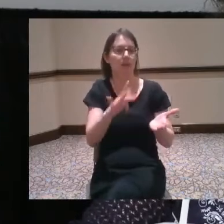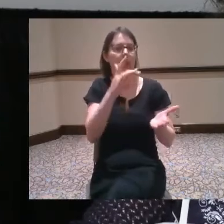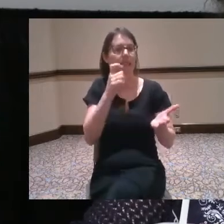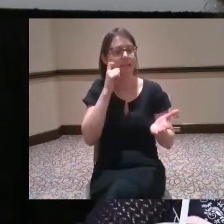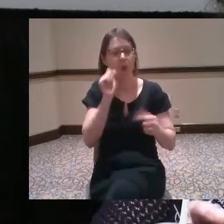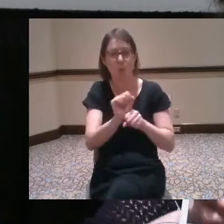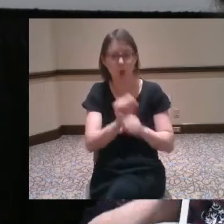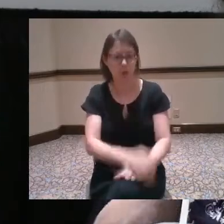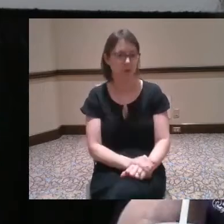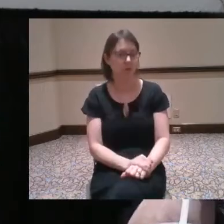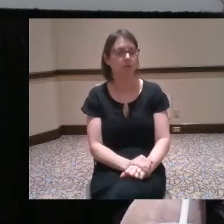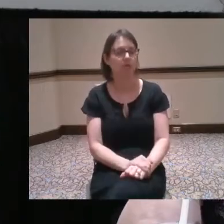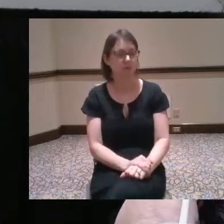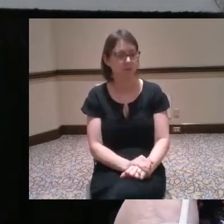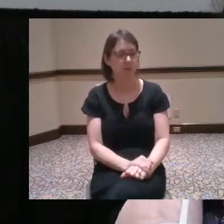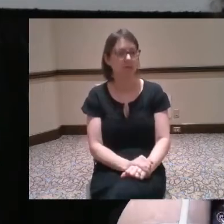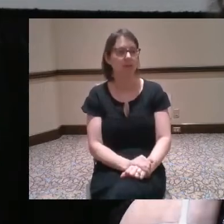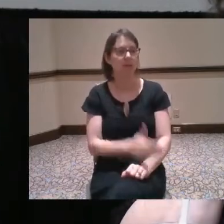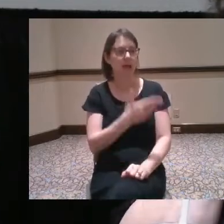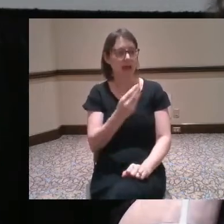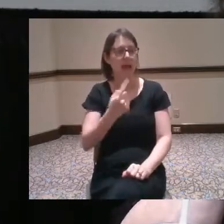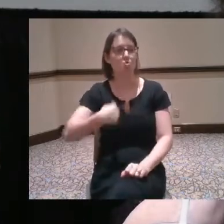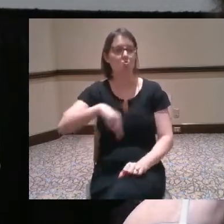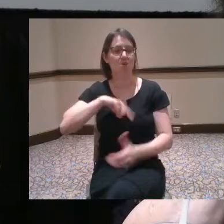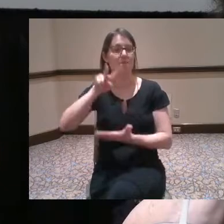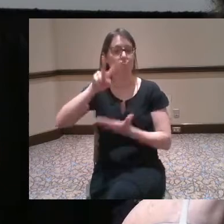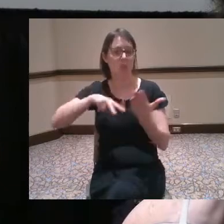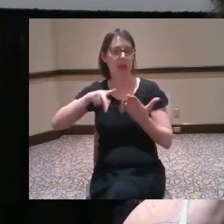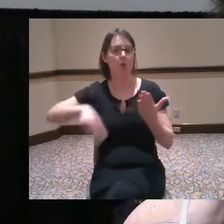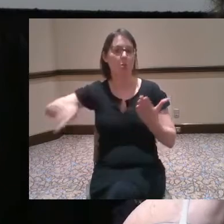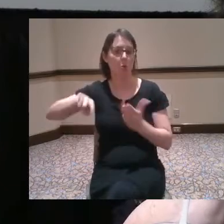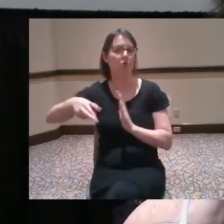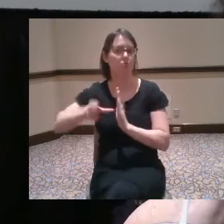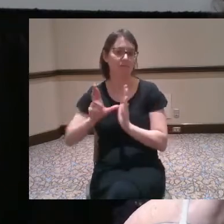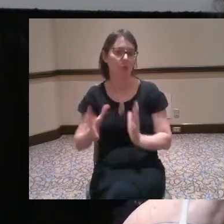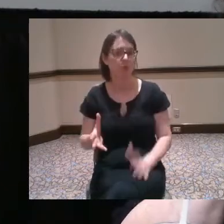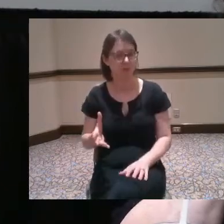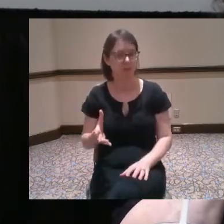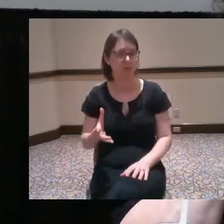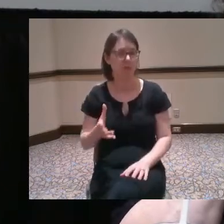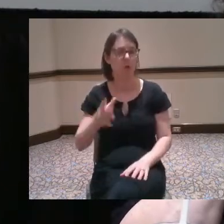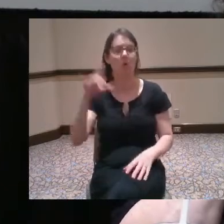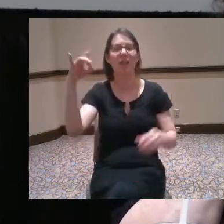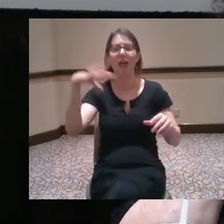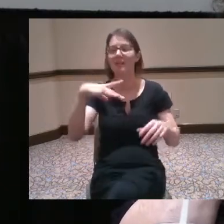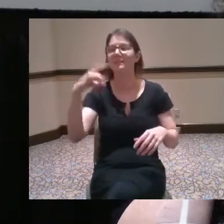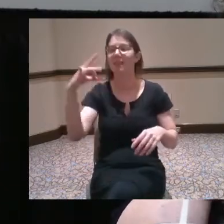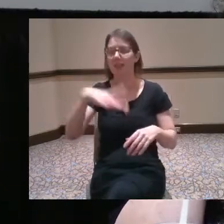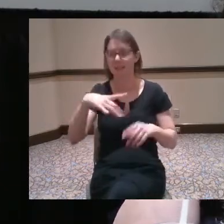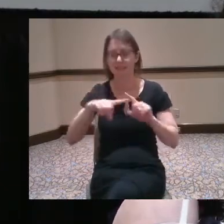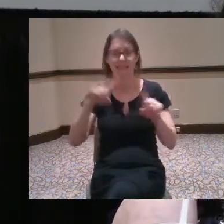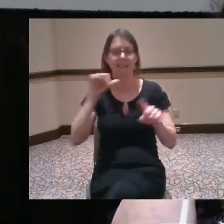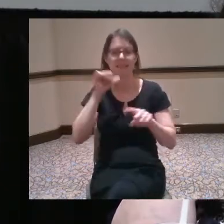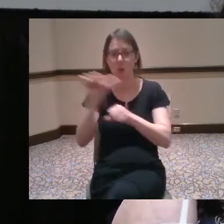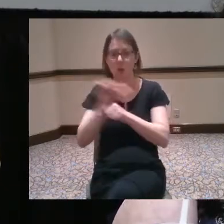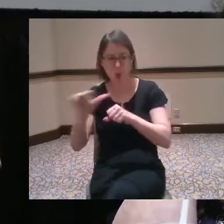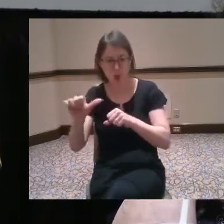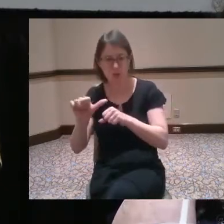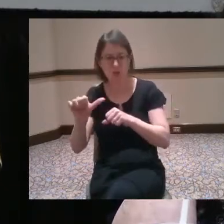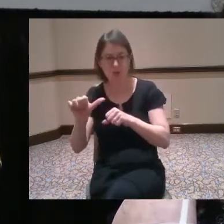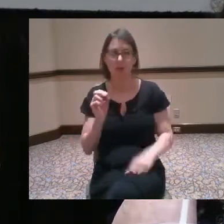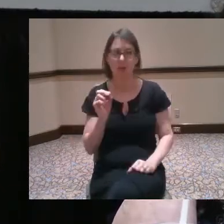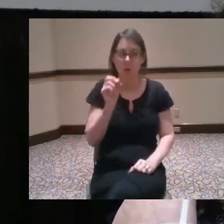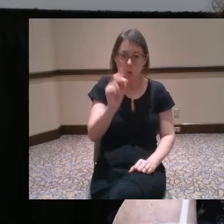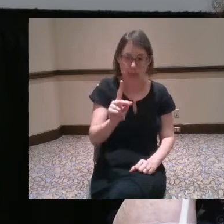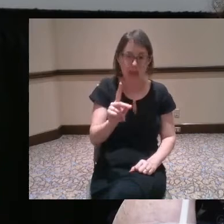work. And we've read those reviews. Right. The lights didn't work. Well, have you looked inside the organization to see if they